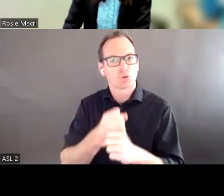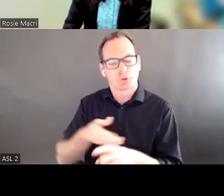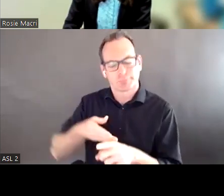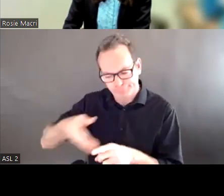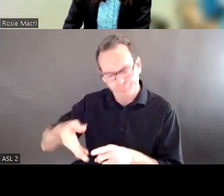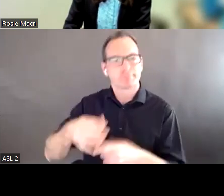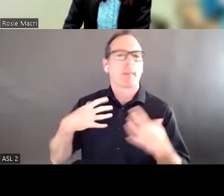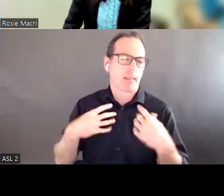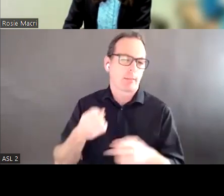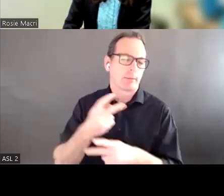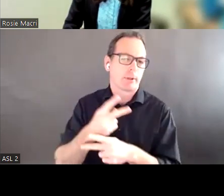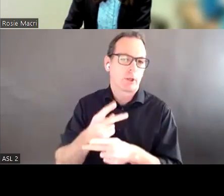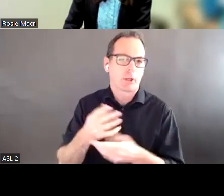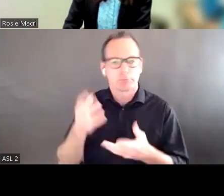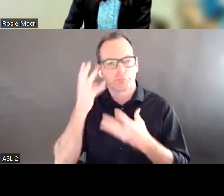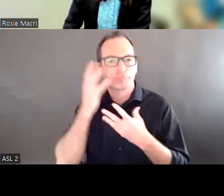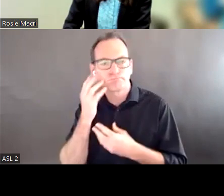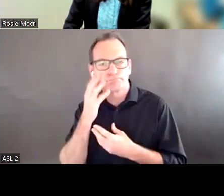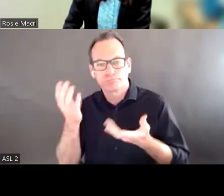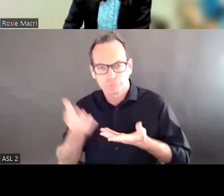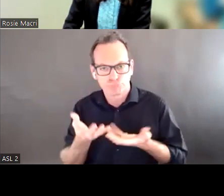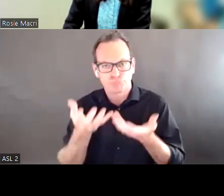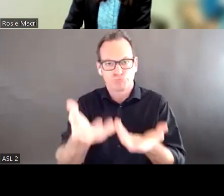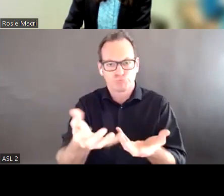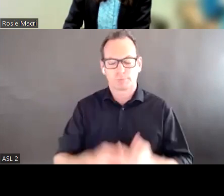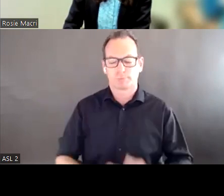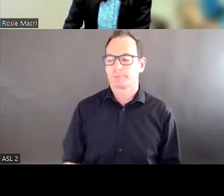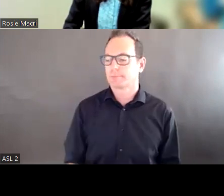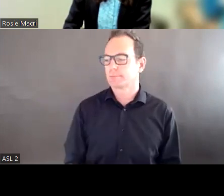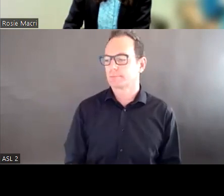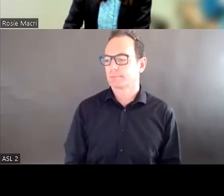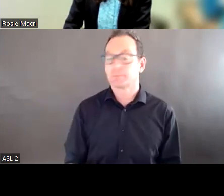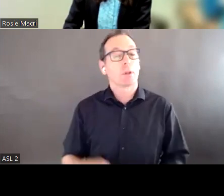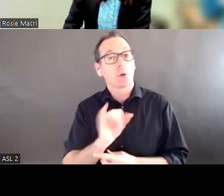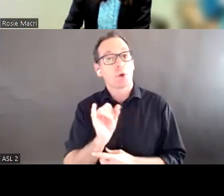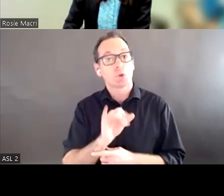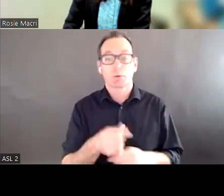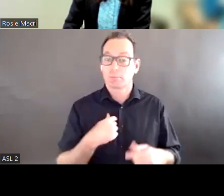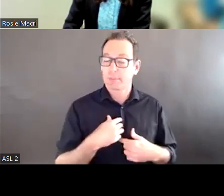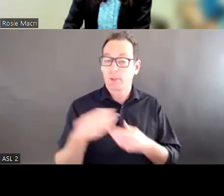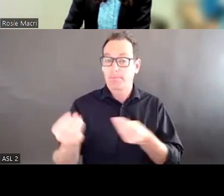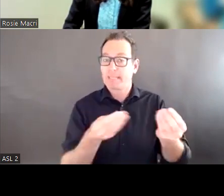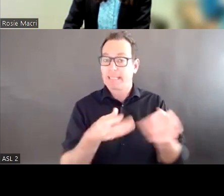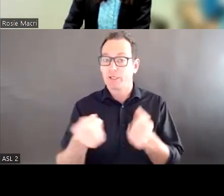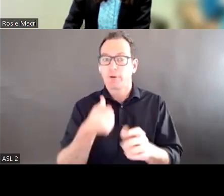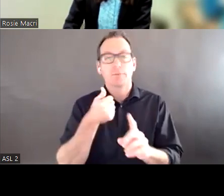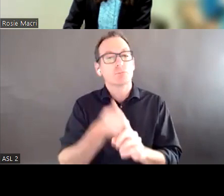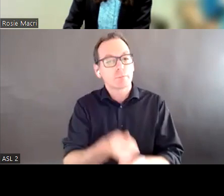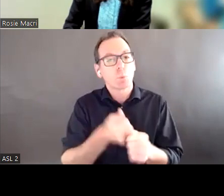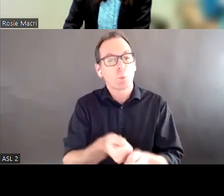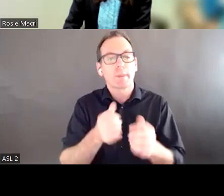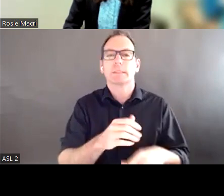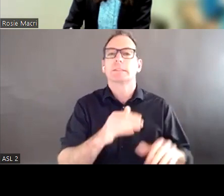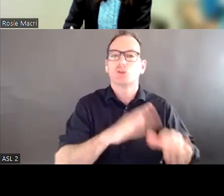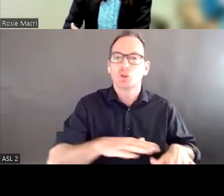healthcare, but also experience of working as an intergenerational mediator and helping older adults and